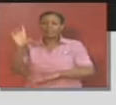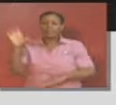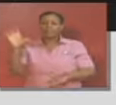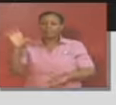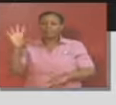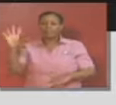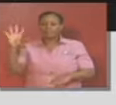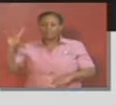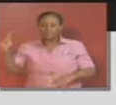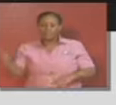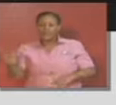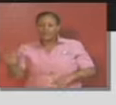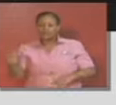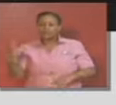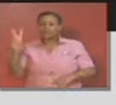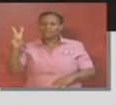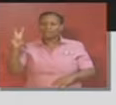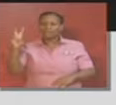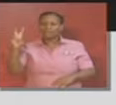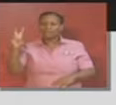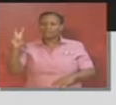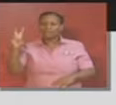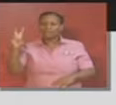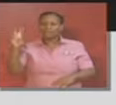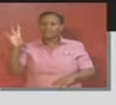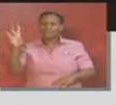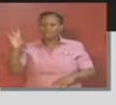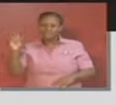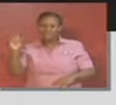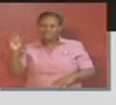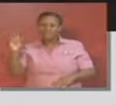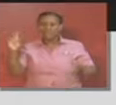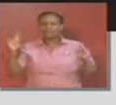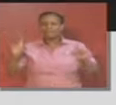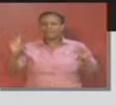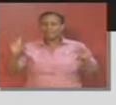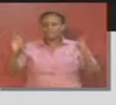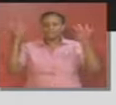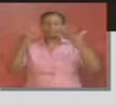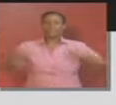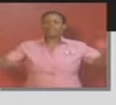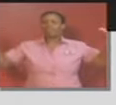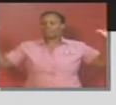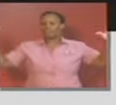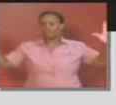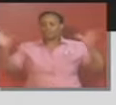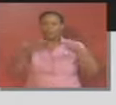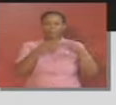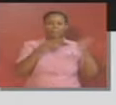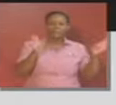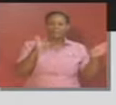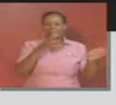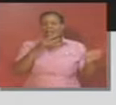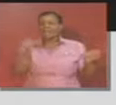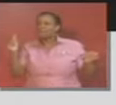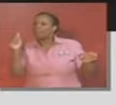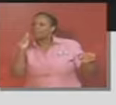104,278 tests completed at both the public and private facilities. Of those tests, we would note that